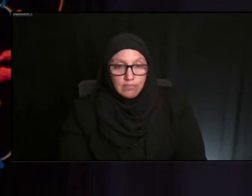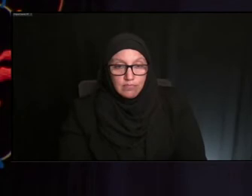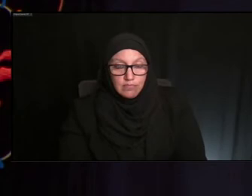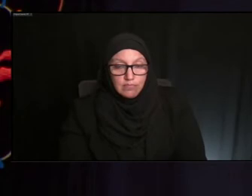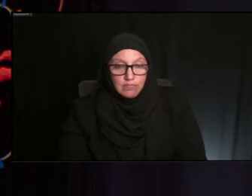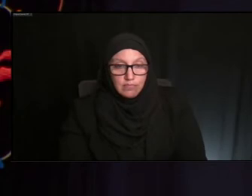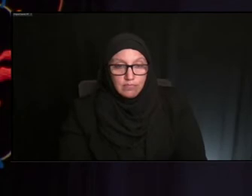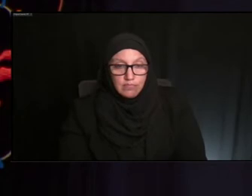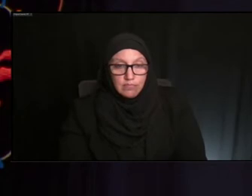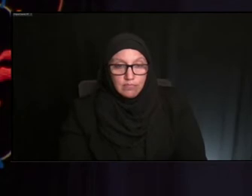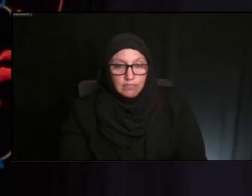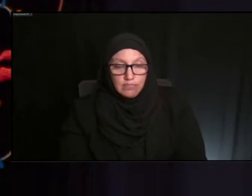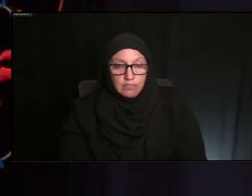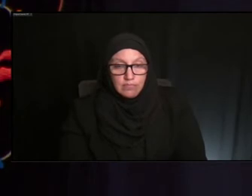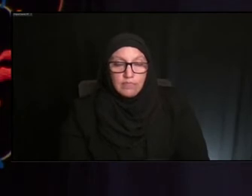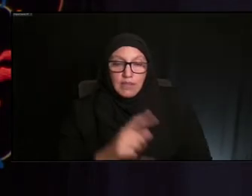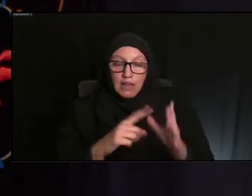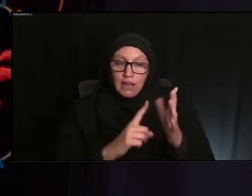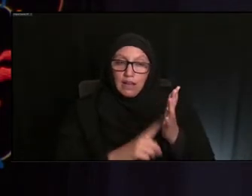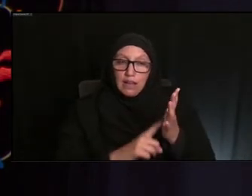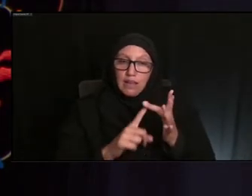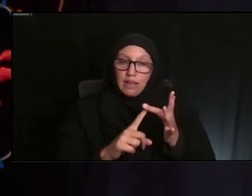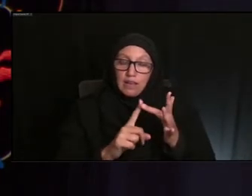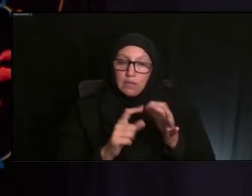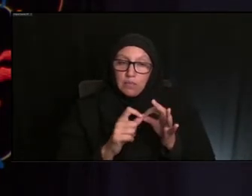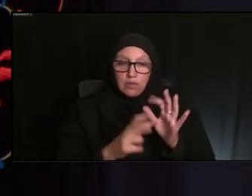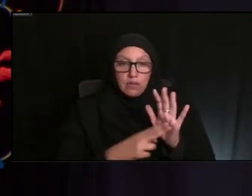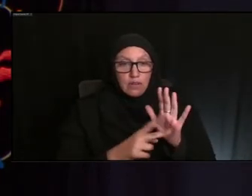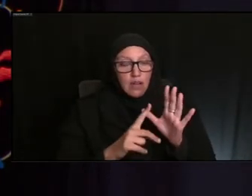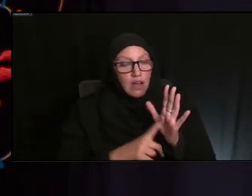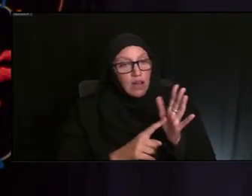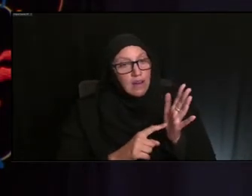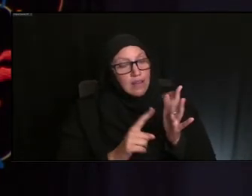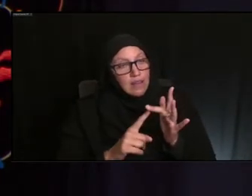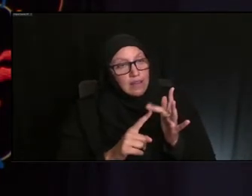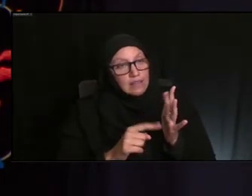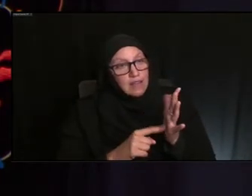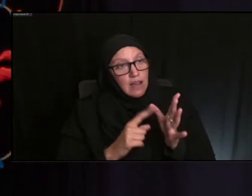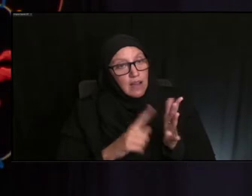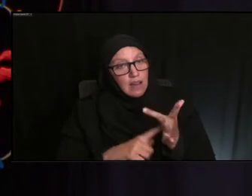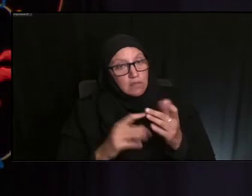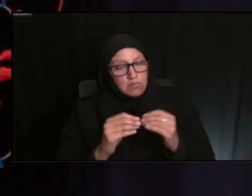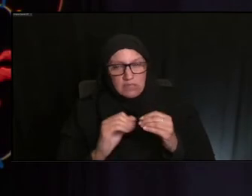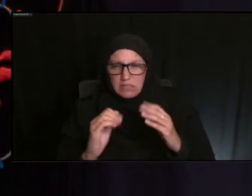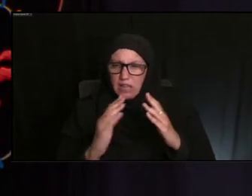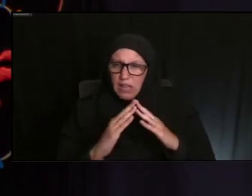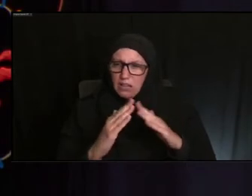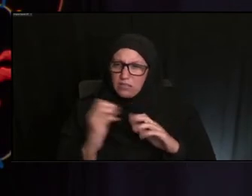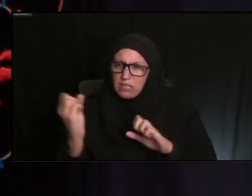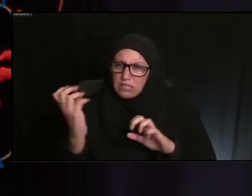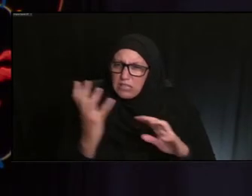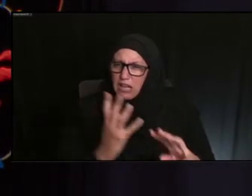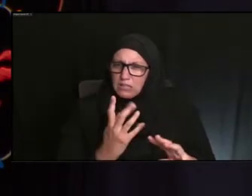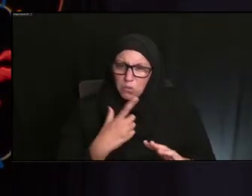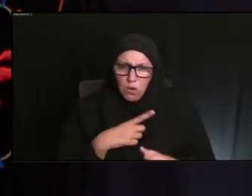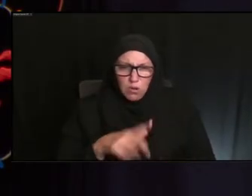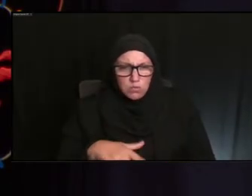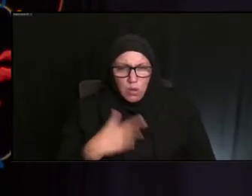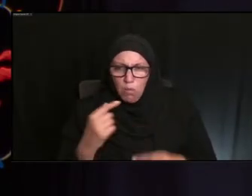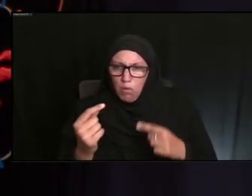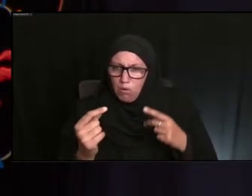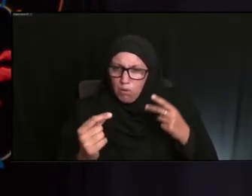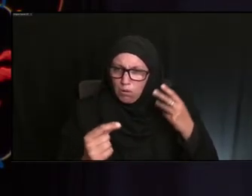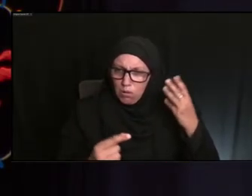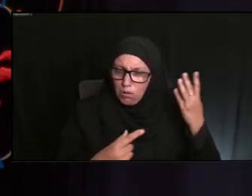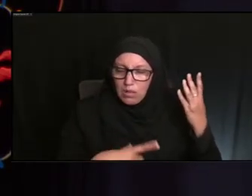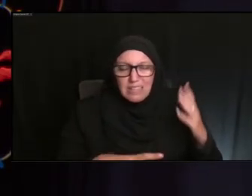right, Ali ibn Abi Talib alayhi salam, why didn't, where was he? His house was attacked. Why didn't he, why didn't you do that? Why doesn't he do, you know,